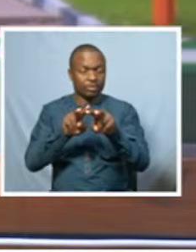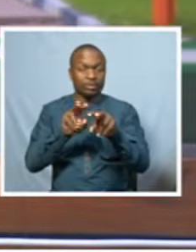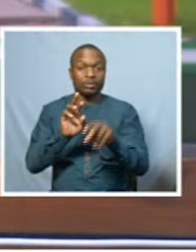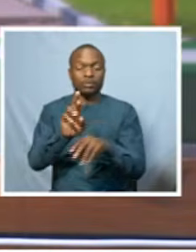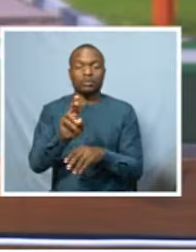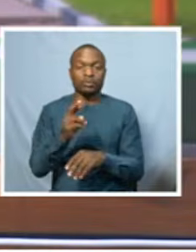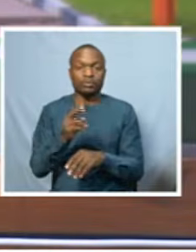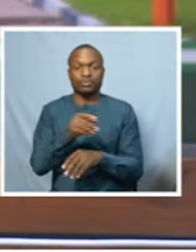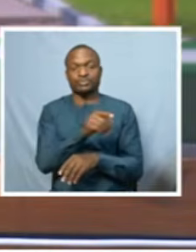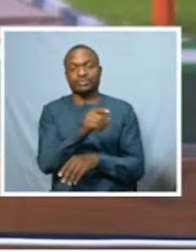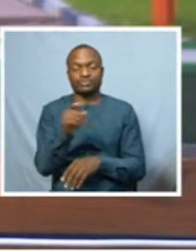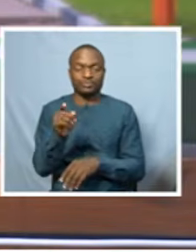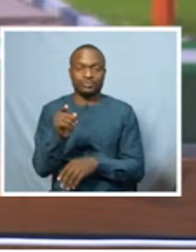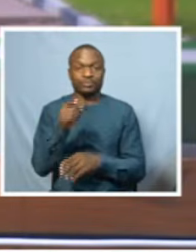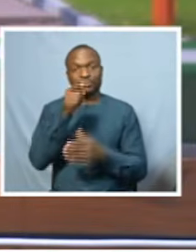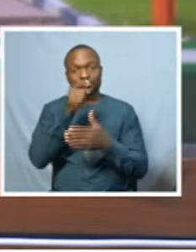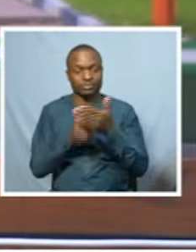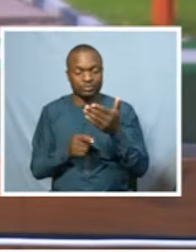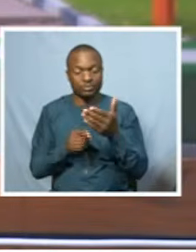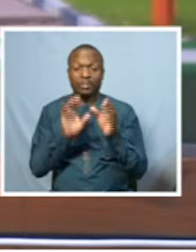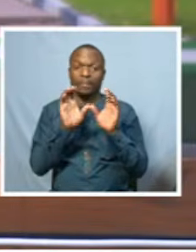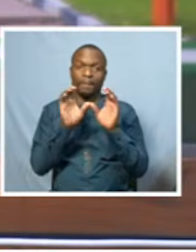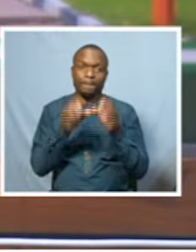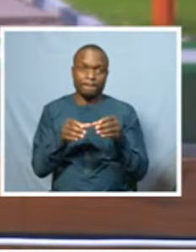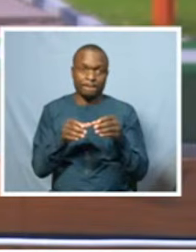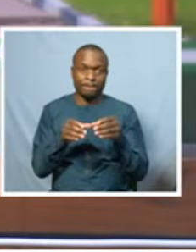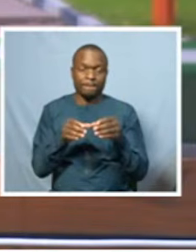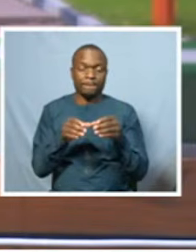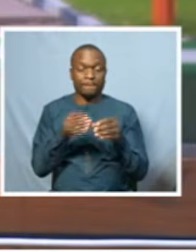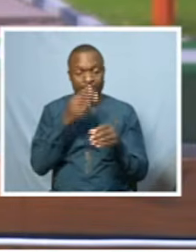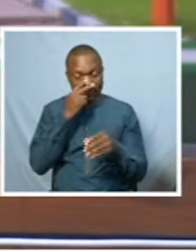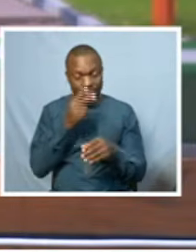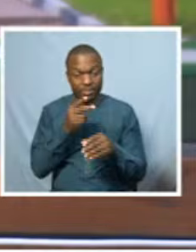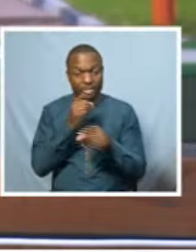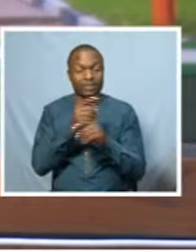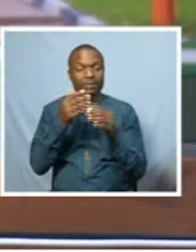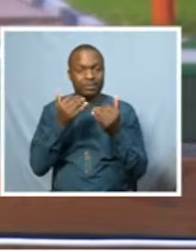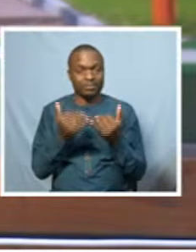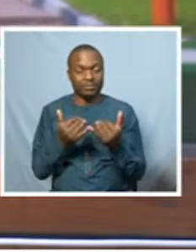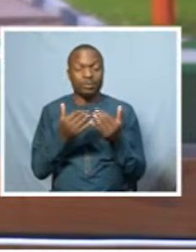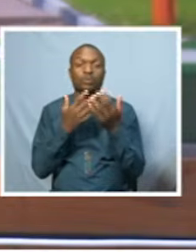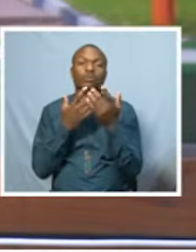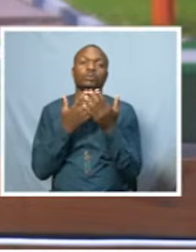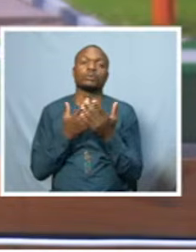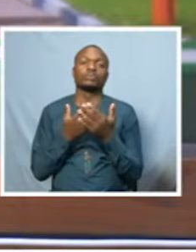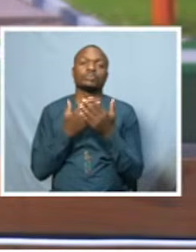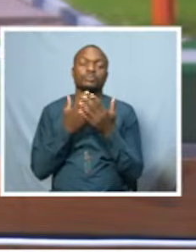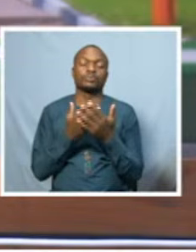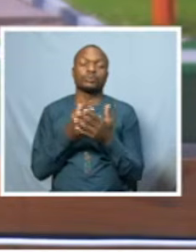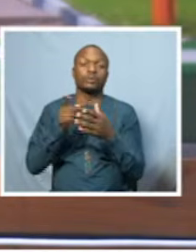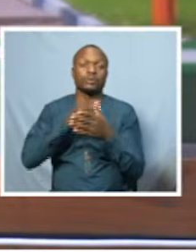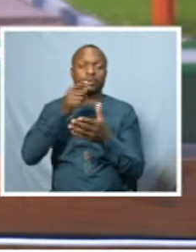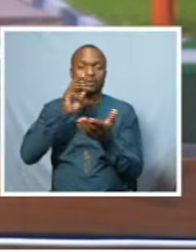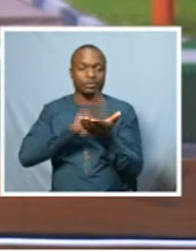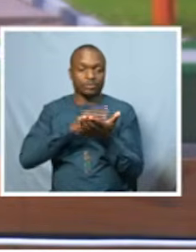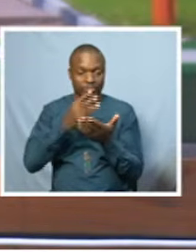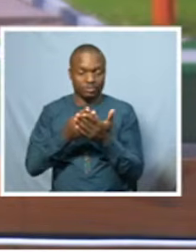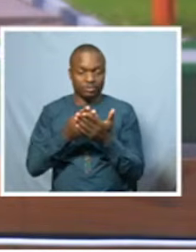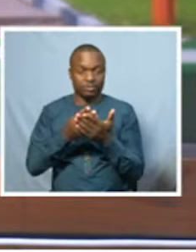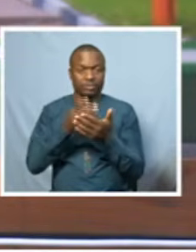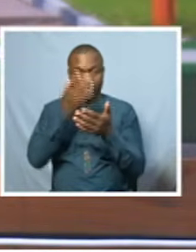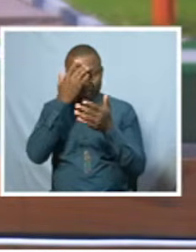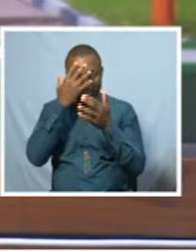And so that's what the committee has noted. And just now we do stand by for the next witness, and